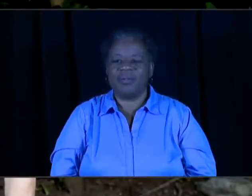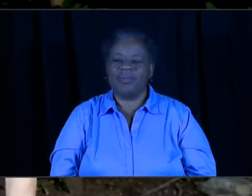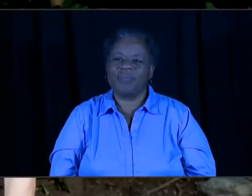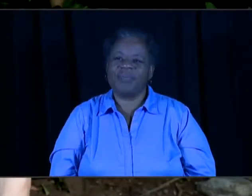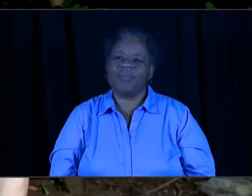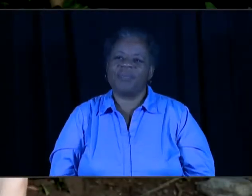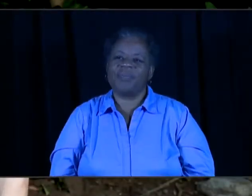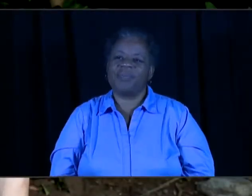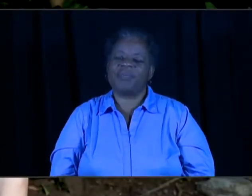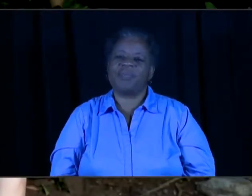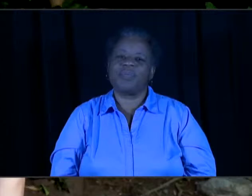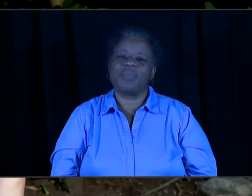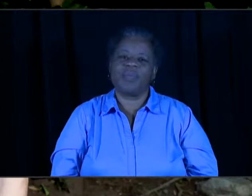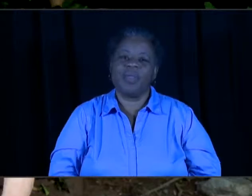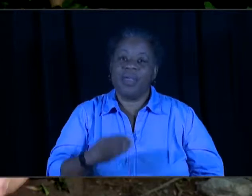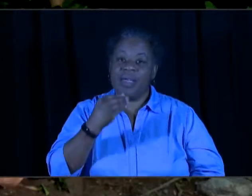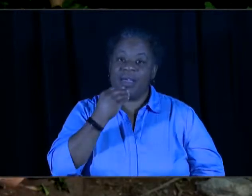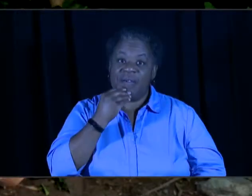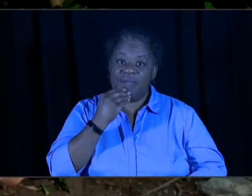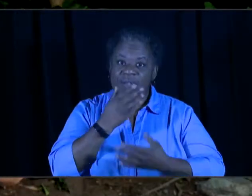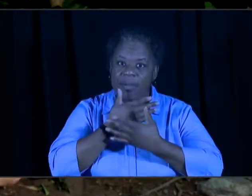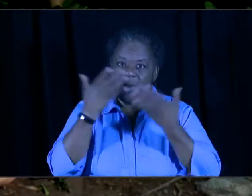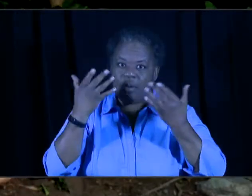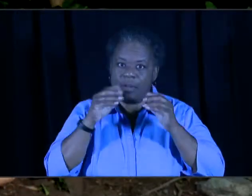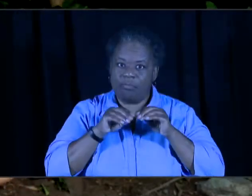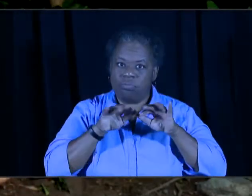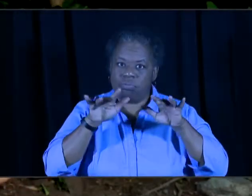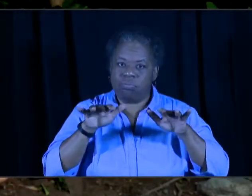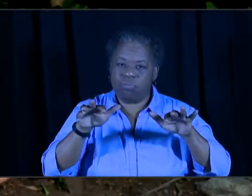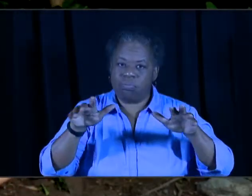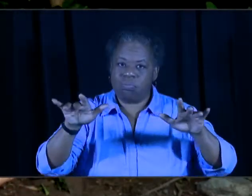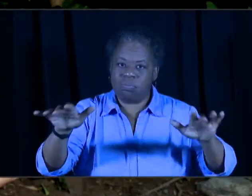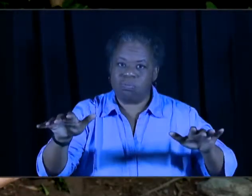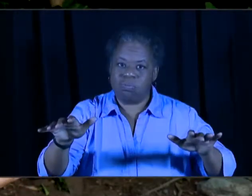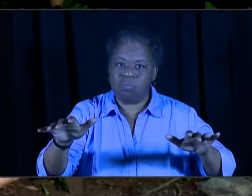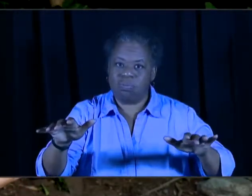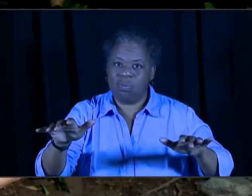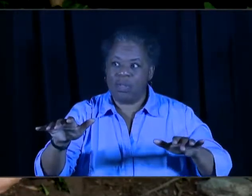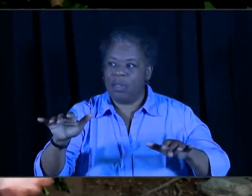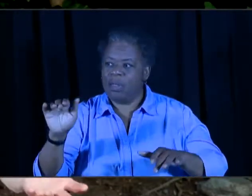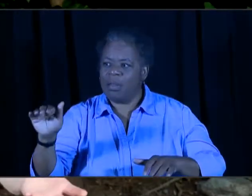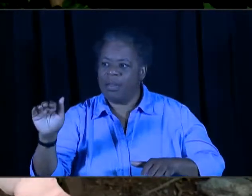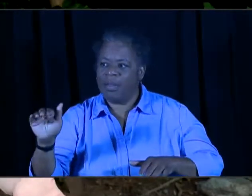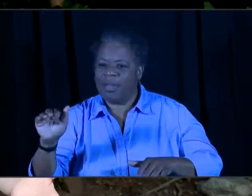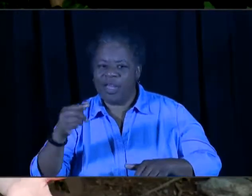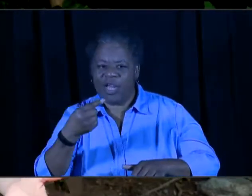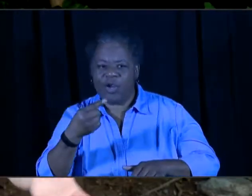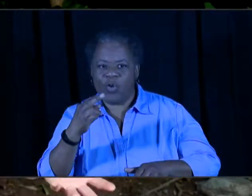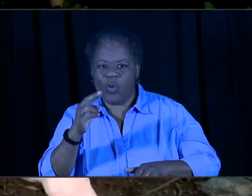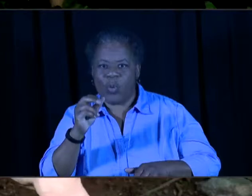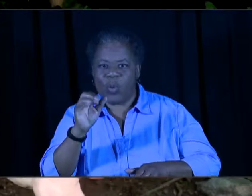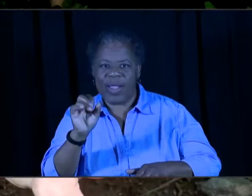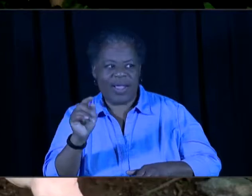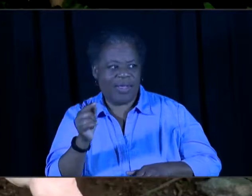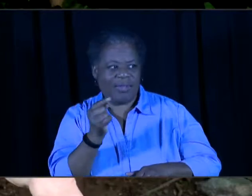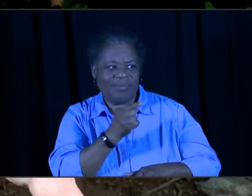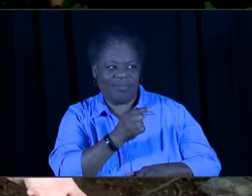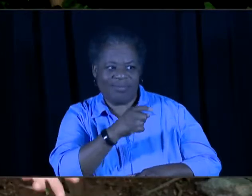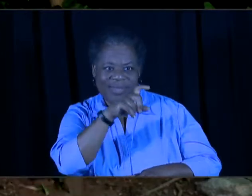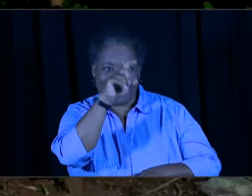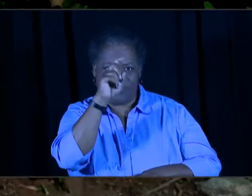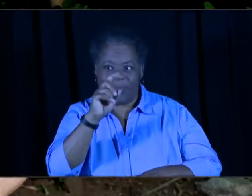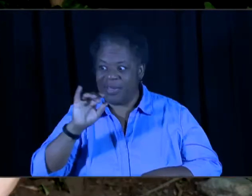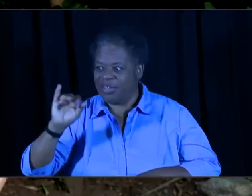As the famine spread, so did word that there was grain in Egypt. Jacob said to his sons, "What are you waiting